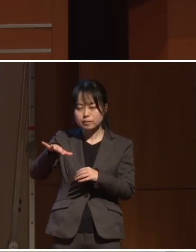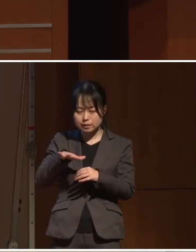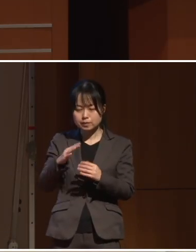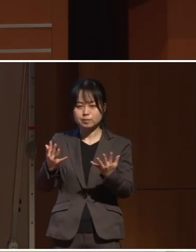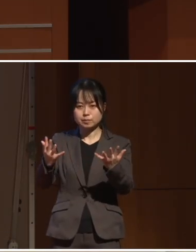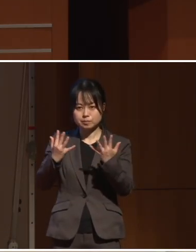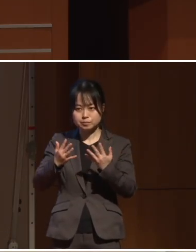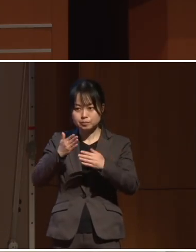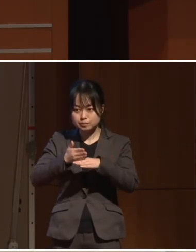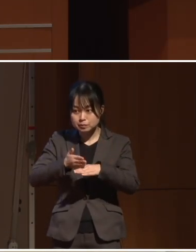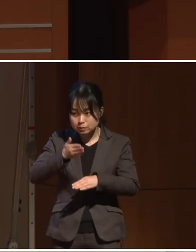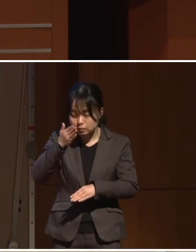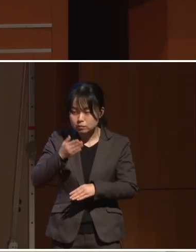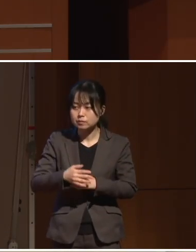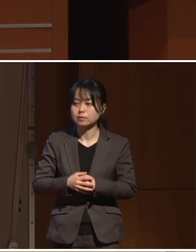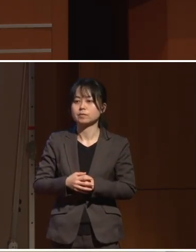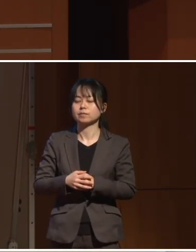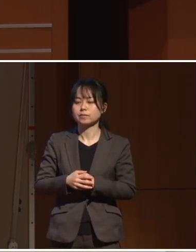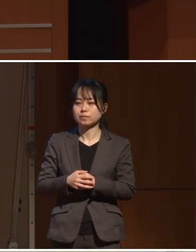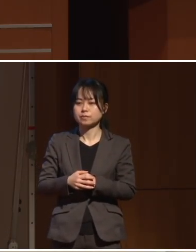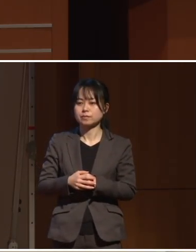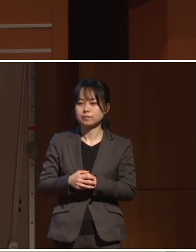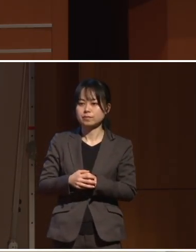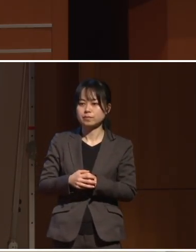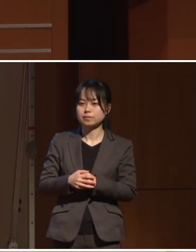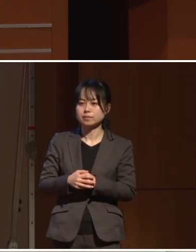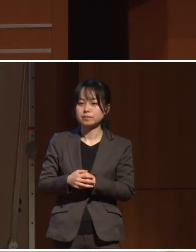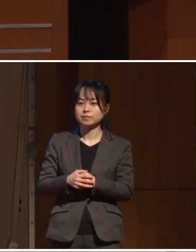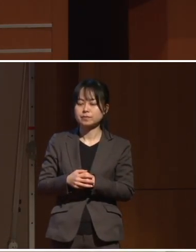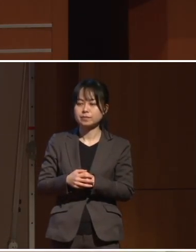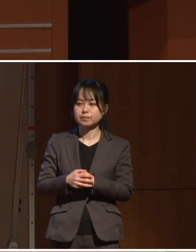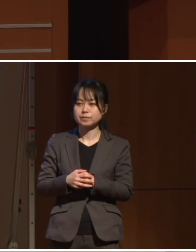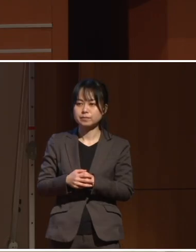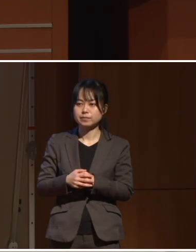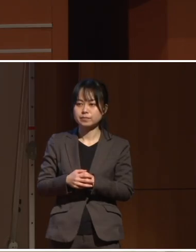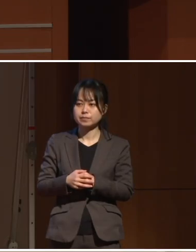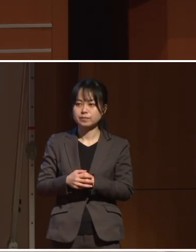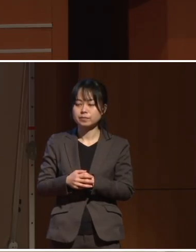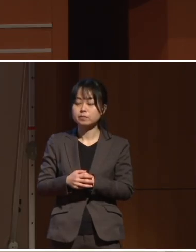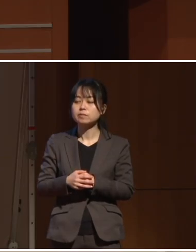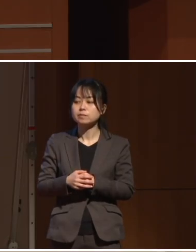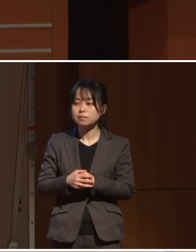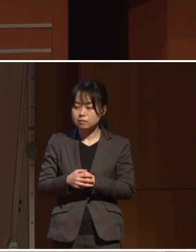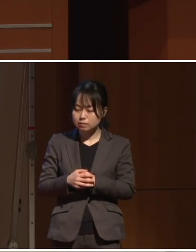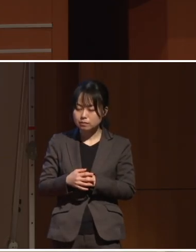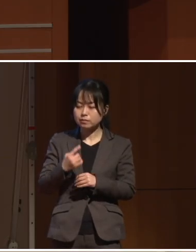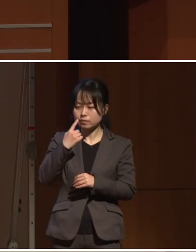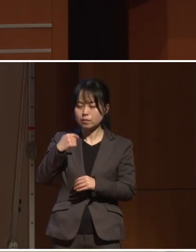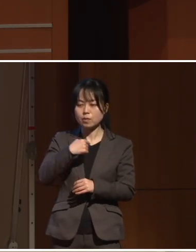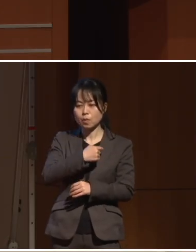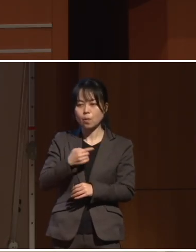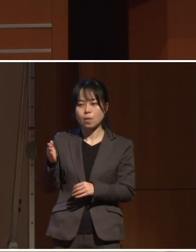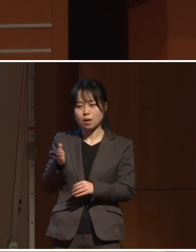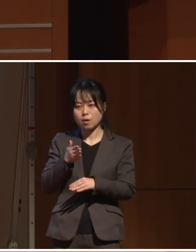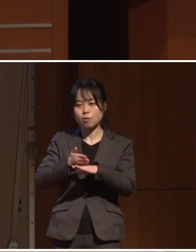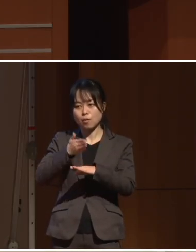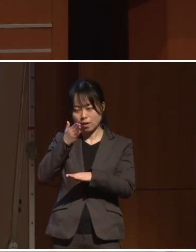deeply appreciate foreign panelists, despite the